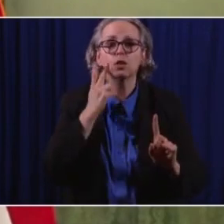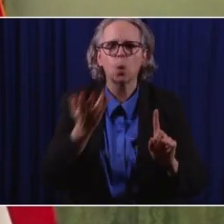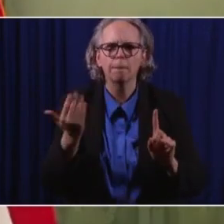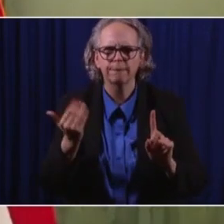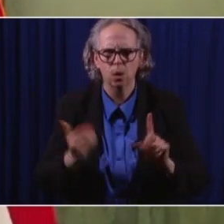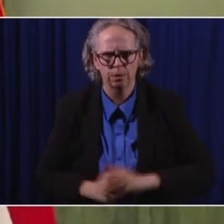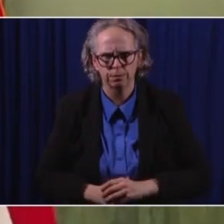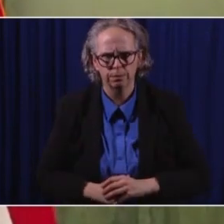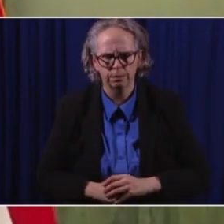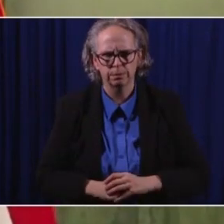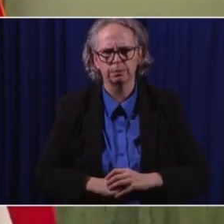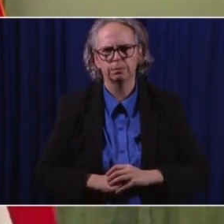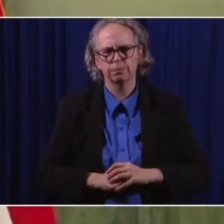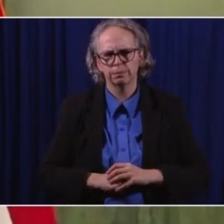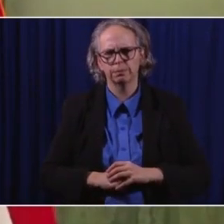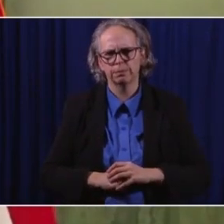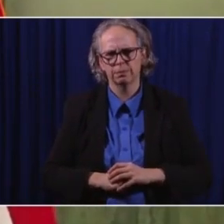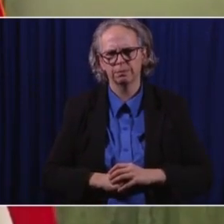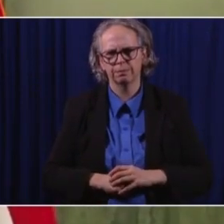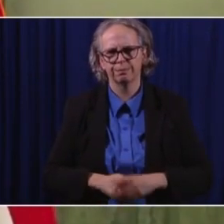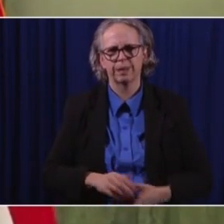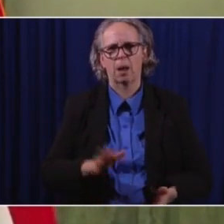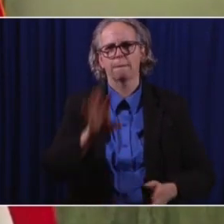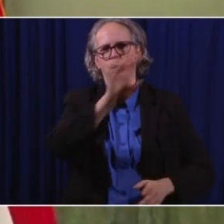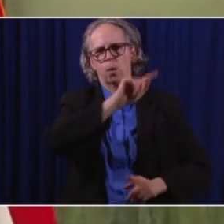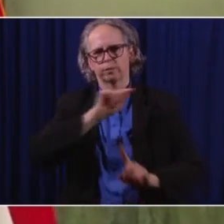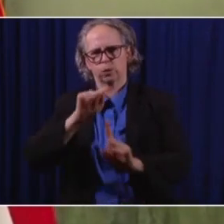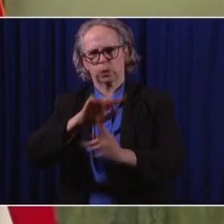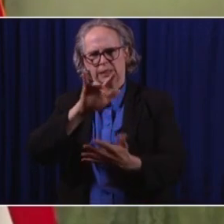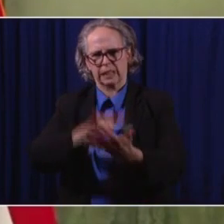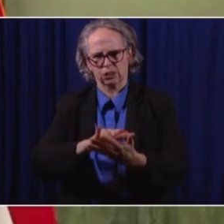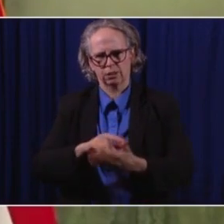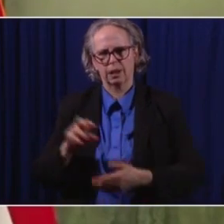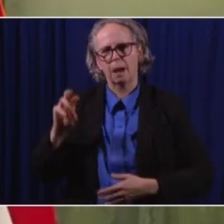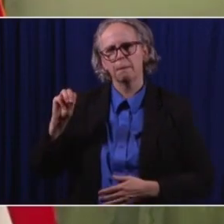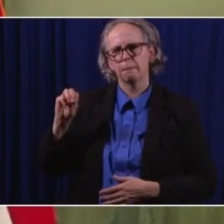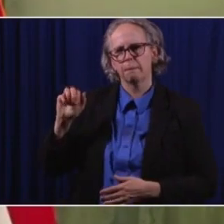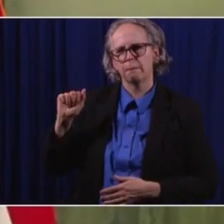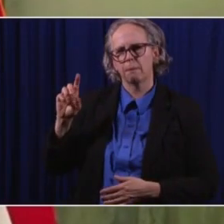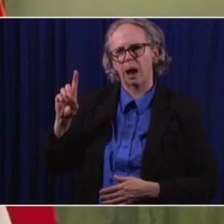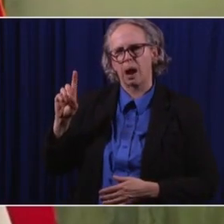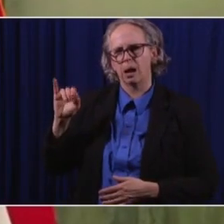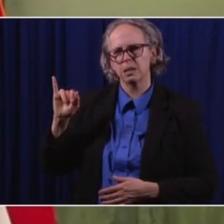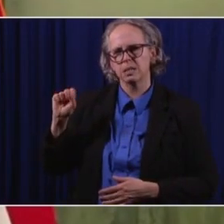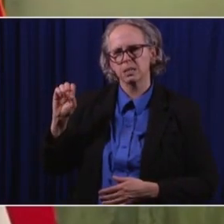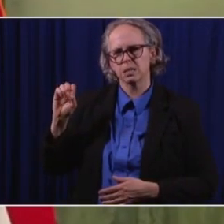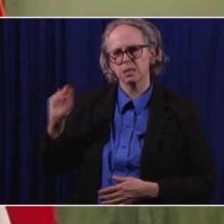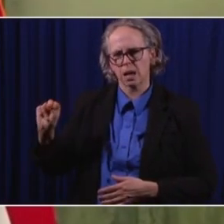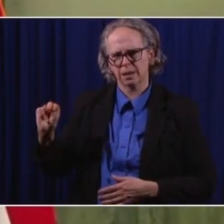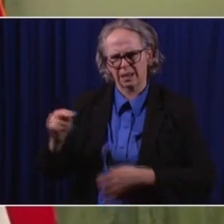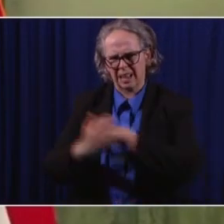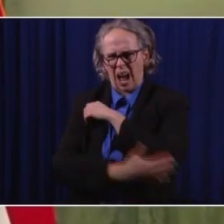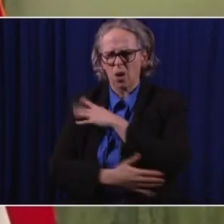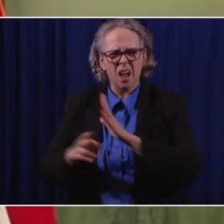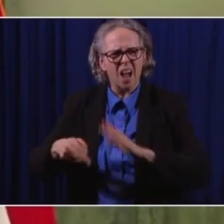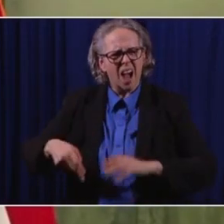Let's turn back to Central Ohio, Madison County. Again, Madison County with a very high